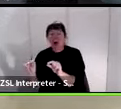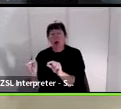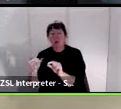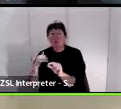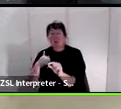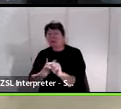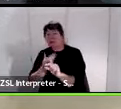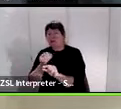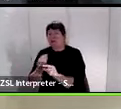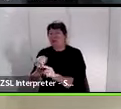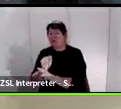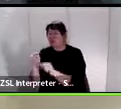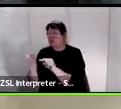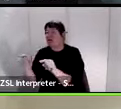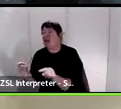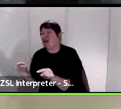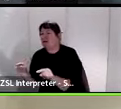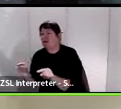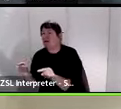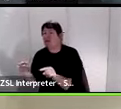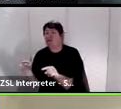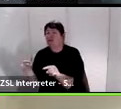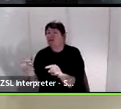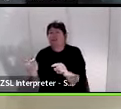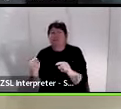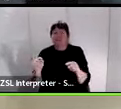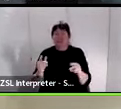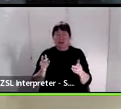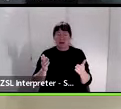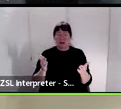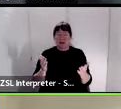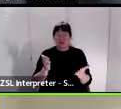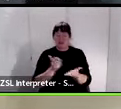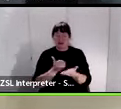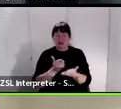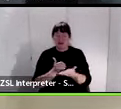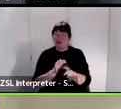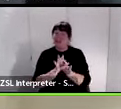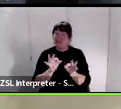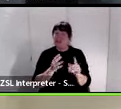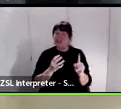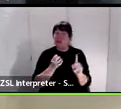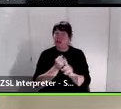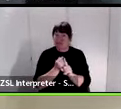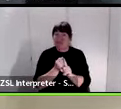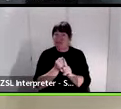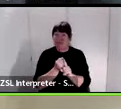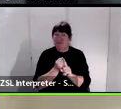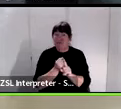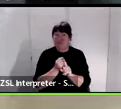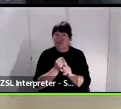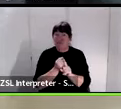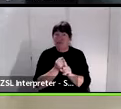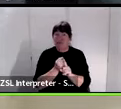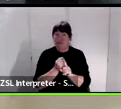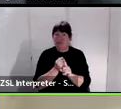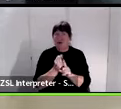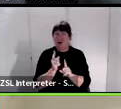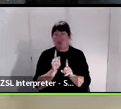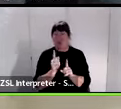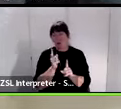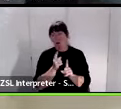for that. And with the best will in the world, it didn't really achieve what we were asking them to as a